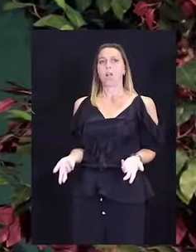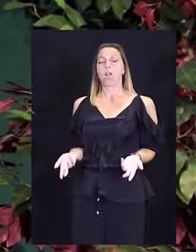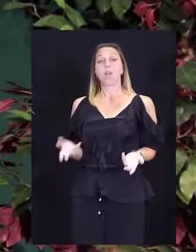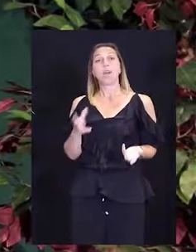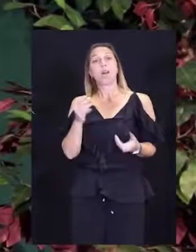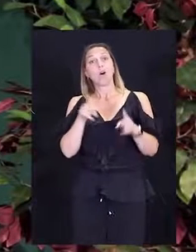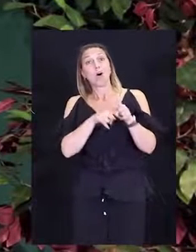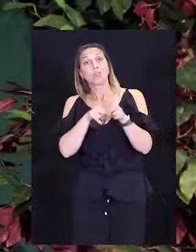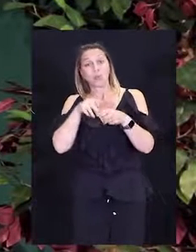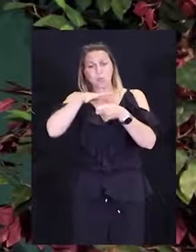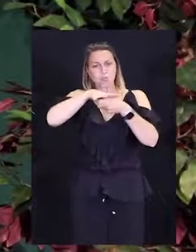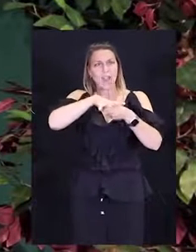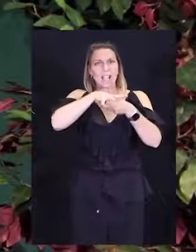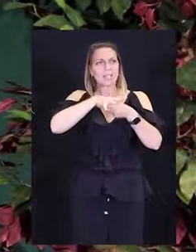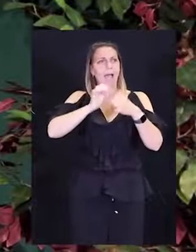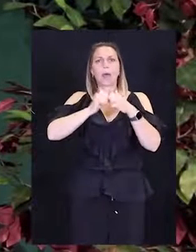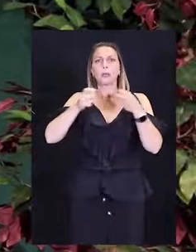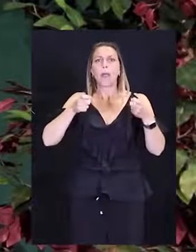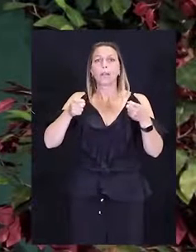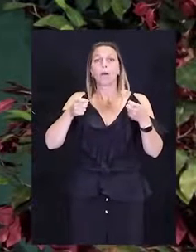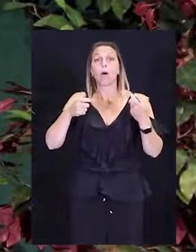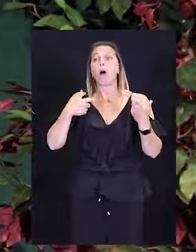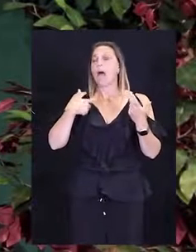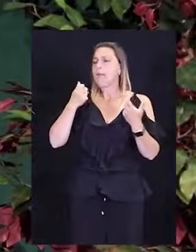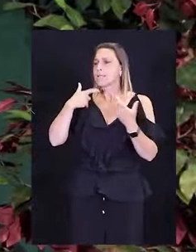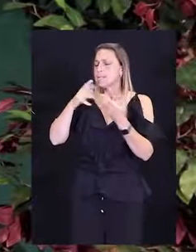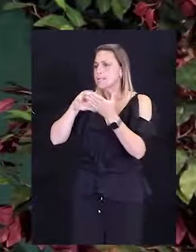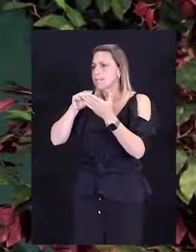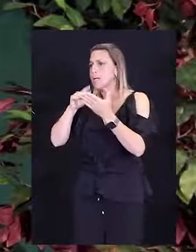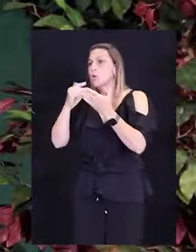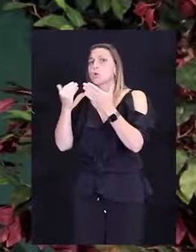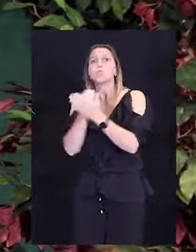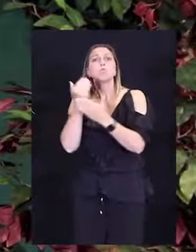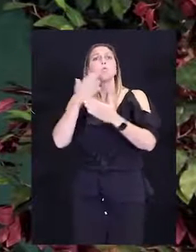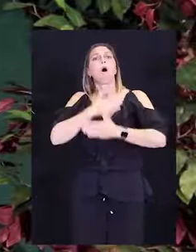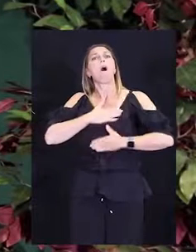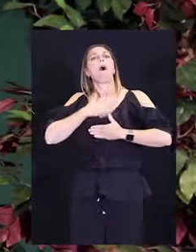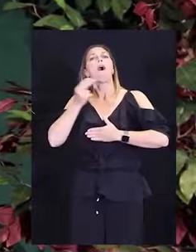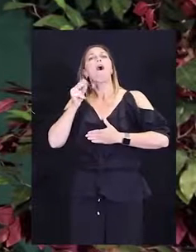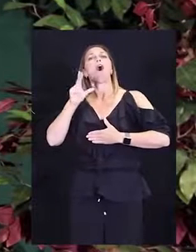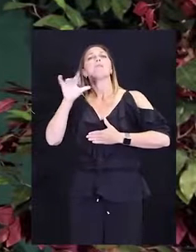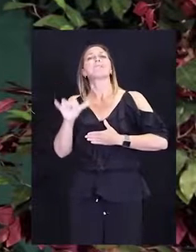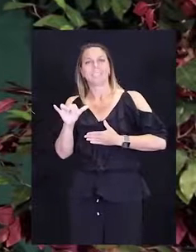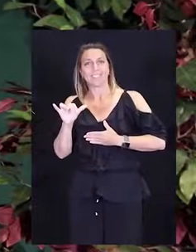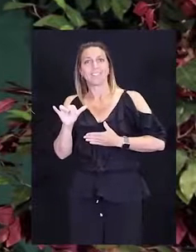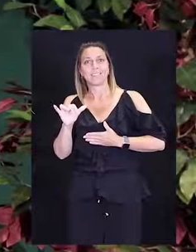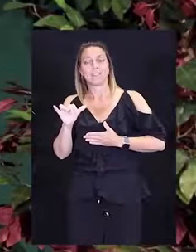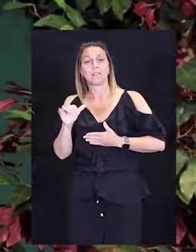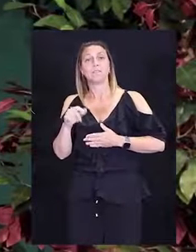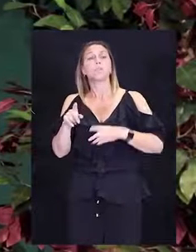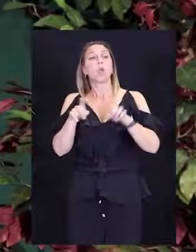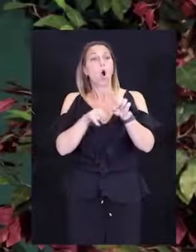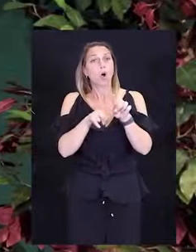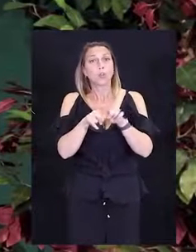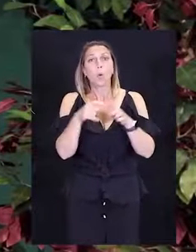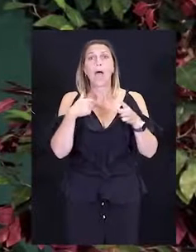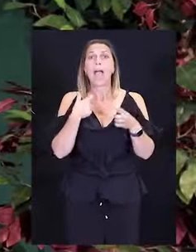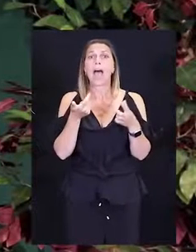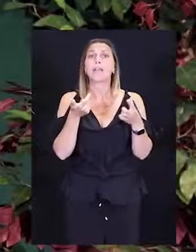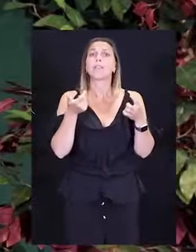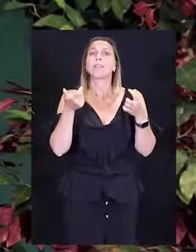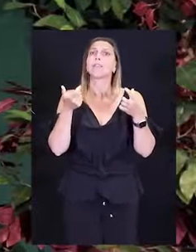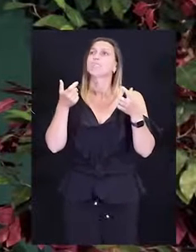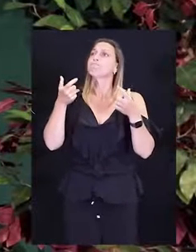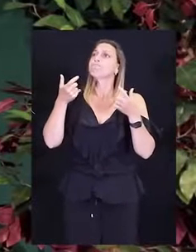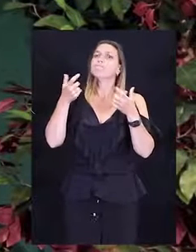handle stressful situations. I found some new hobbies, ones that I hope to continue. I also had a chance to remember that